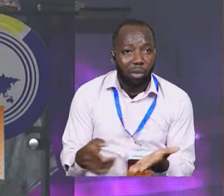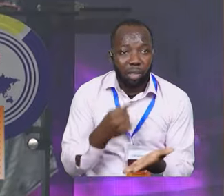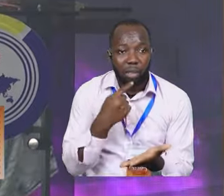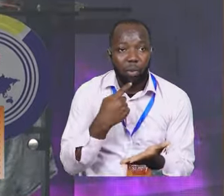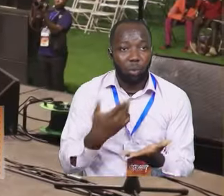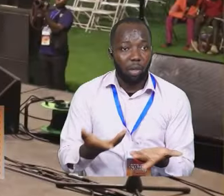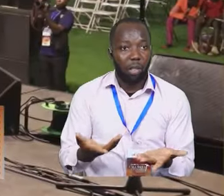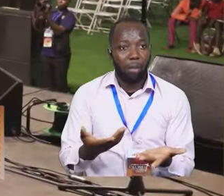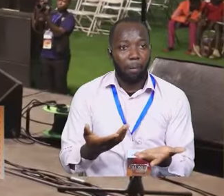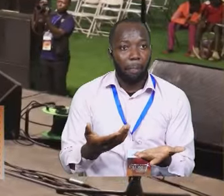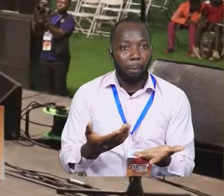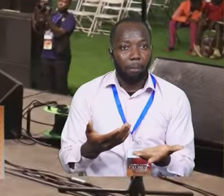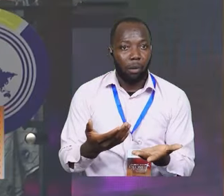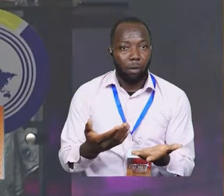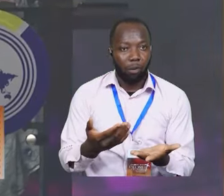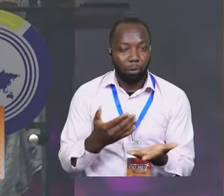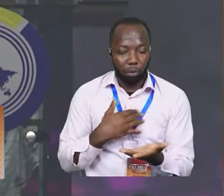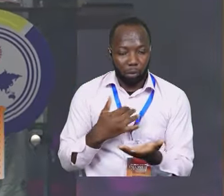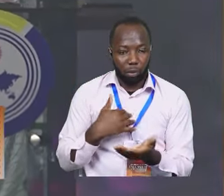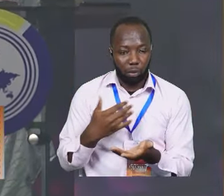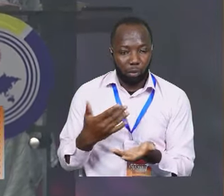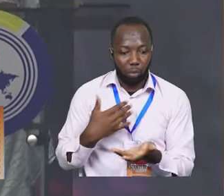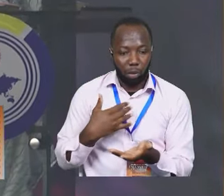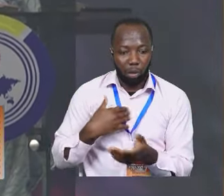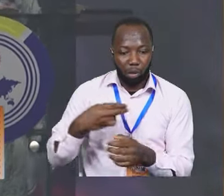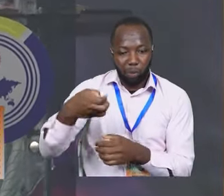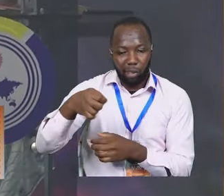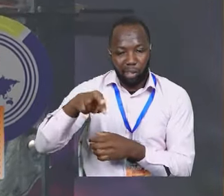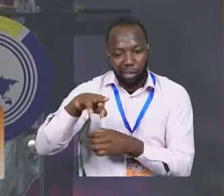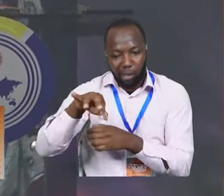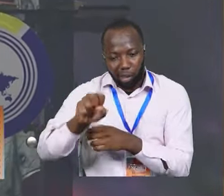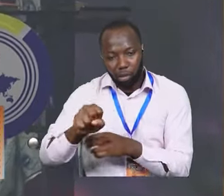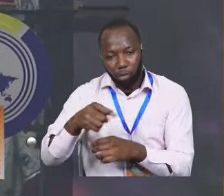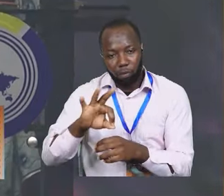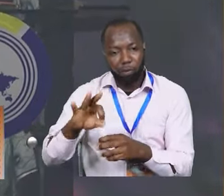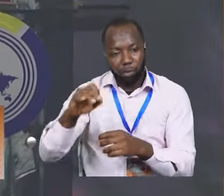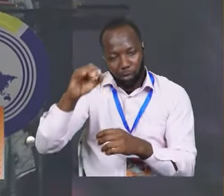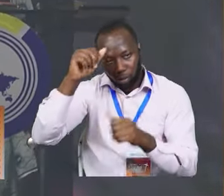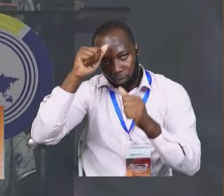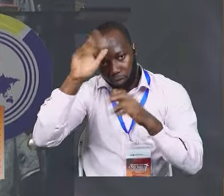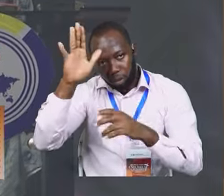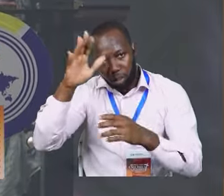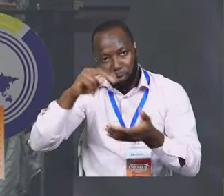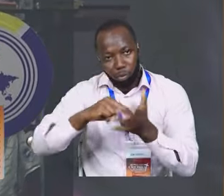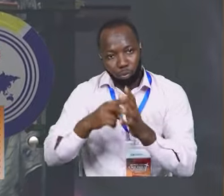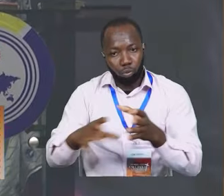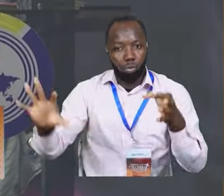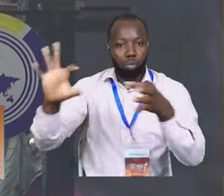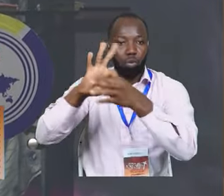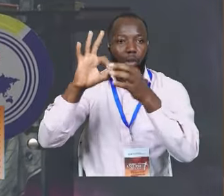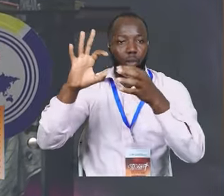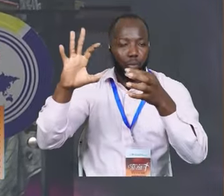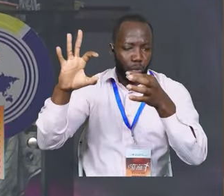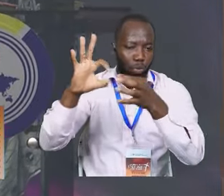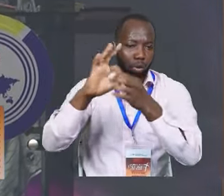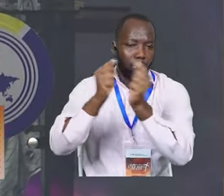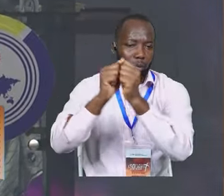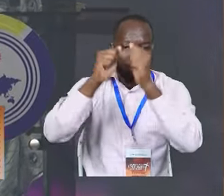of the Father. We are heirs of the Father. We are joint heirs with the Son. We are joint heirs with the Son. We are children of